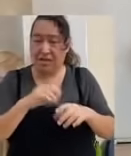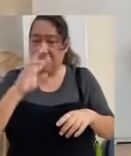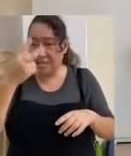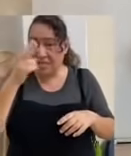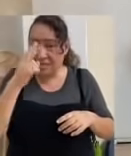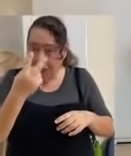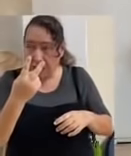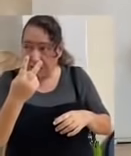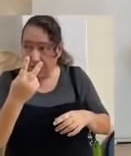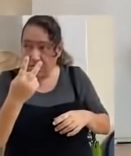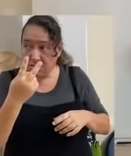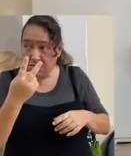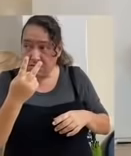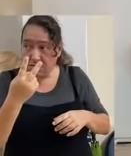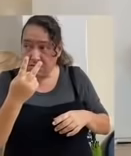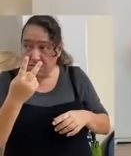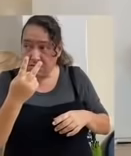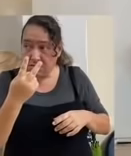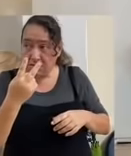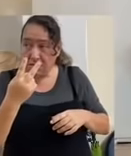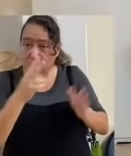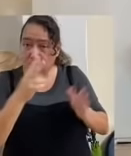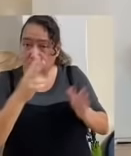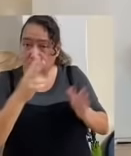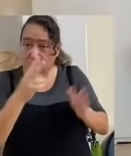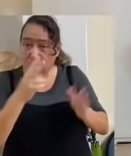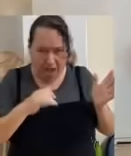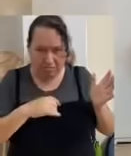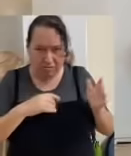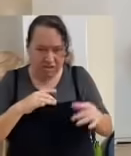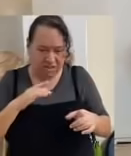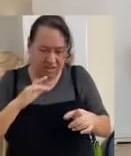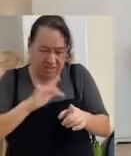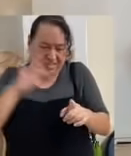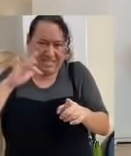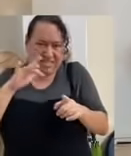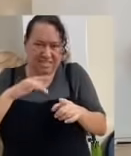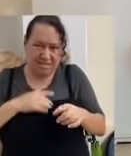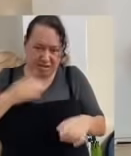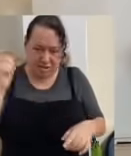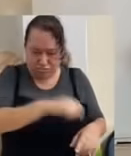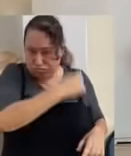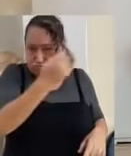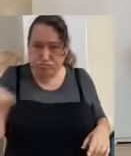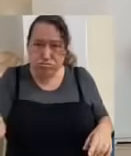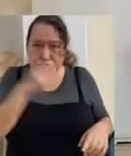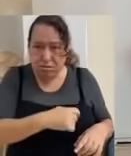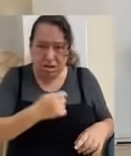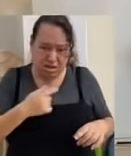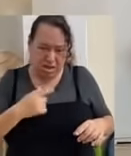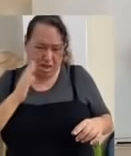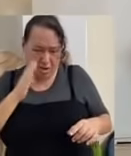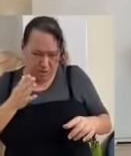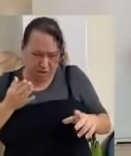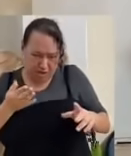the word is like a sharpened sword that pierces even through body and soul.